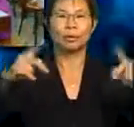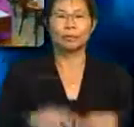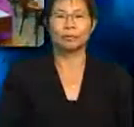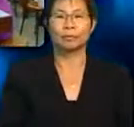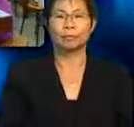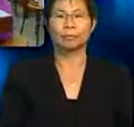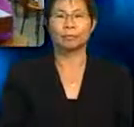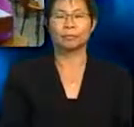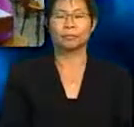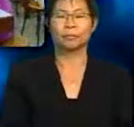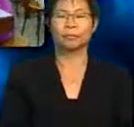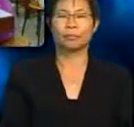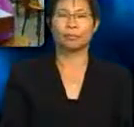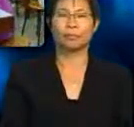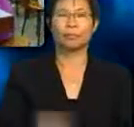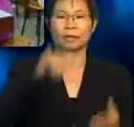Okay.